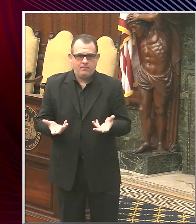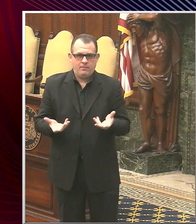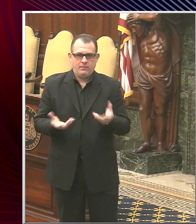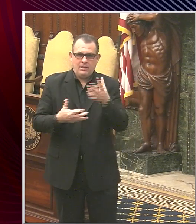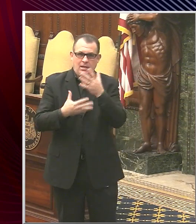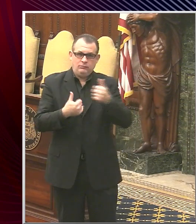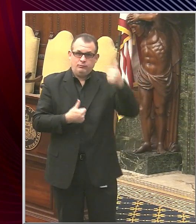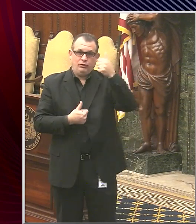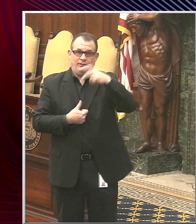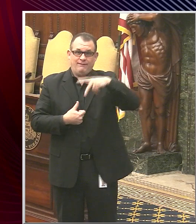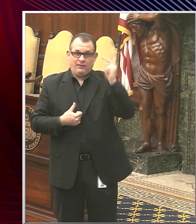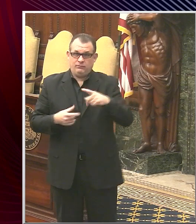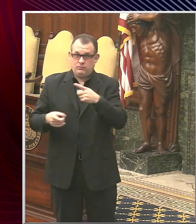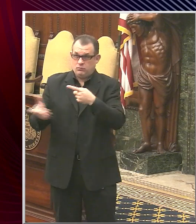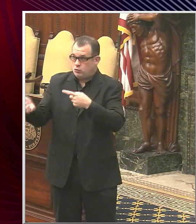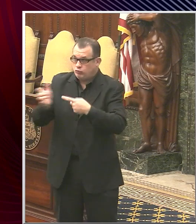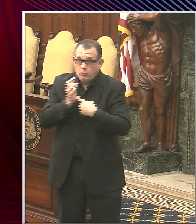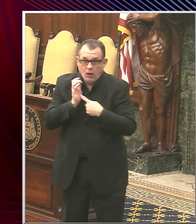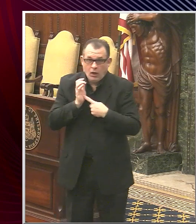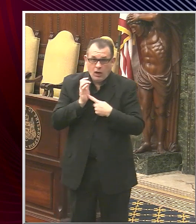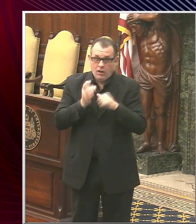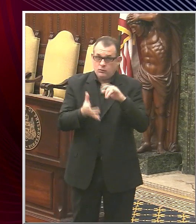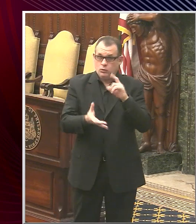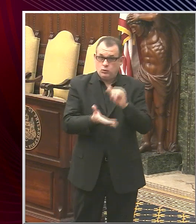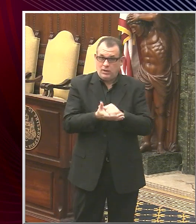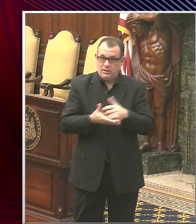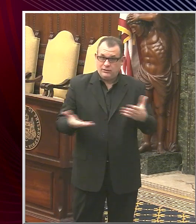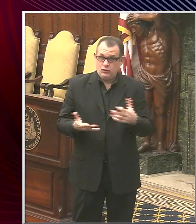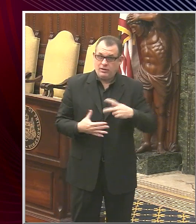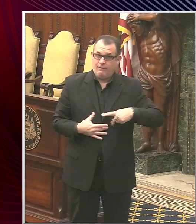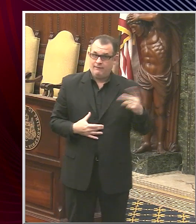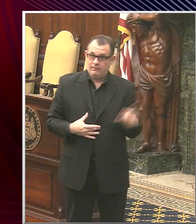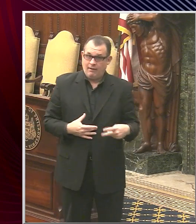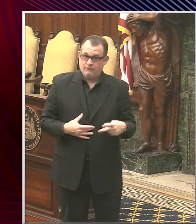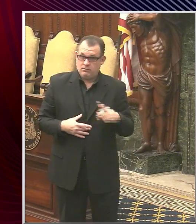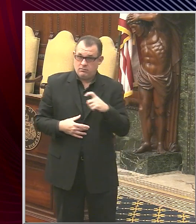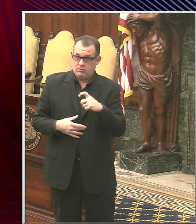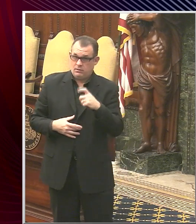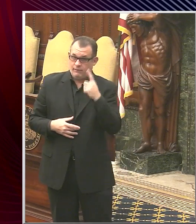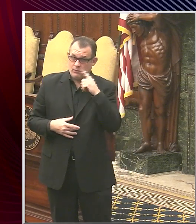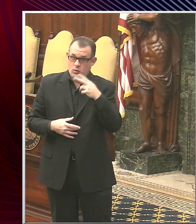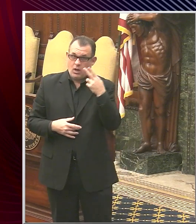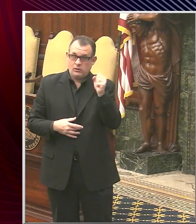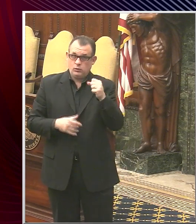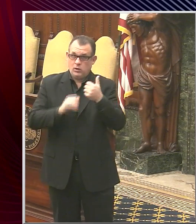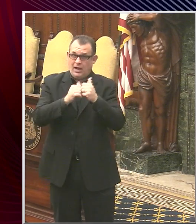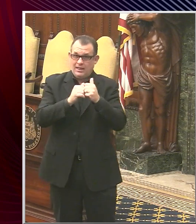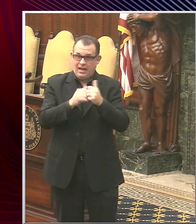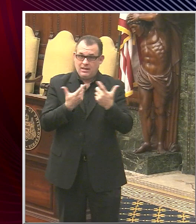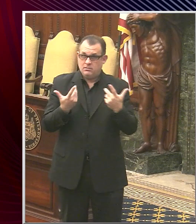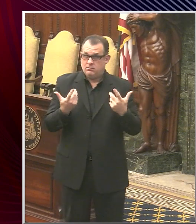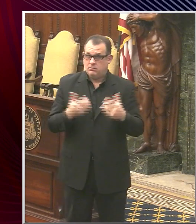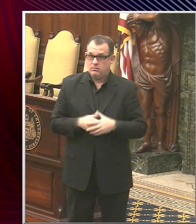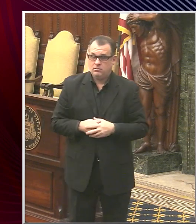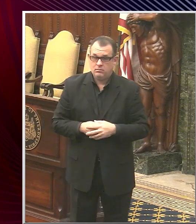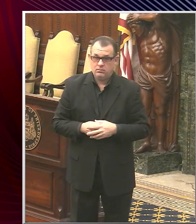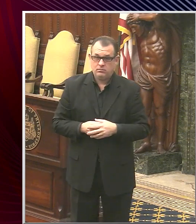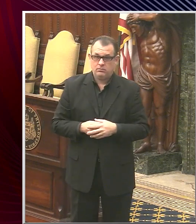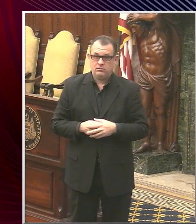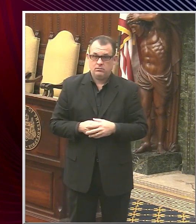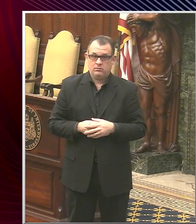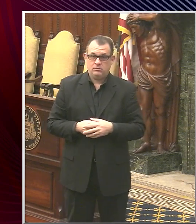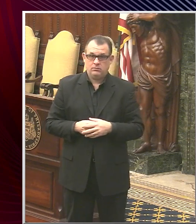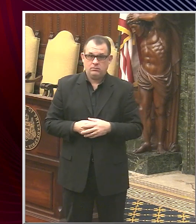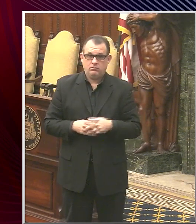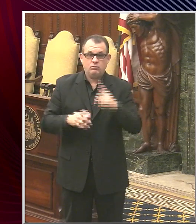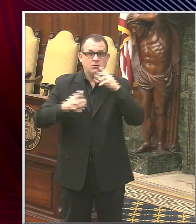Philadelphia, are you going to enforce something like that for here in Philadelphia for all the high school athletes? Basketball is a